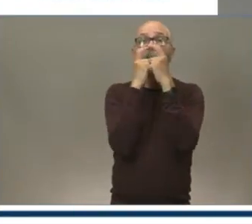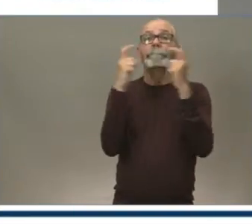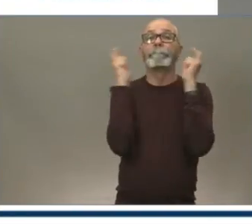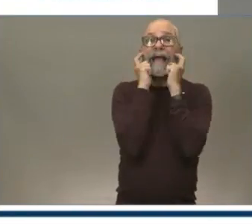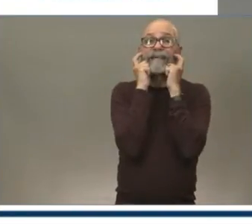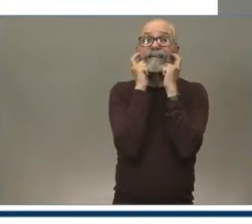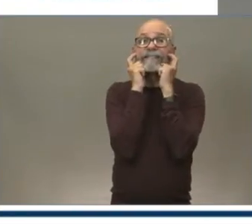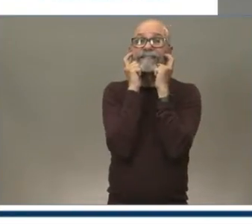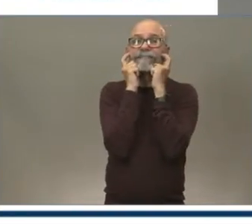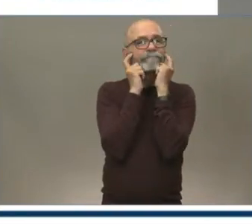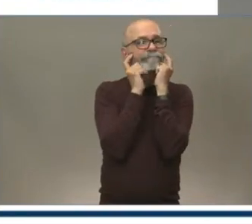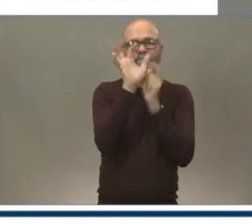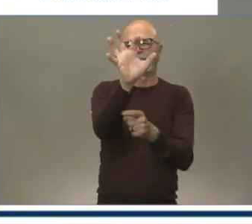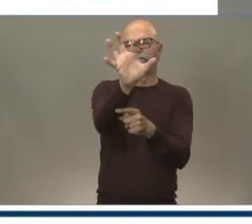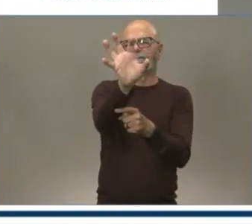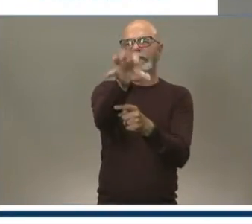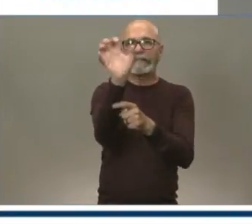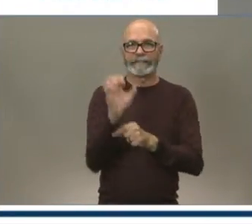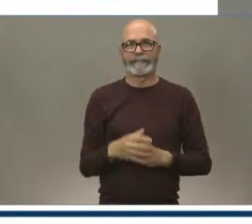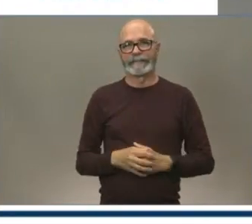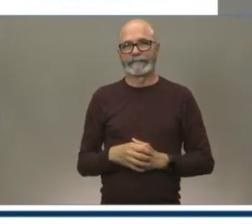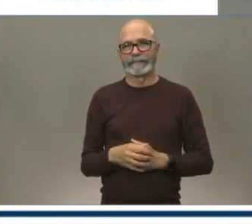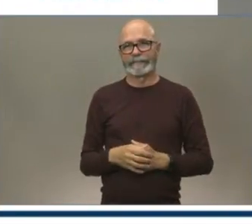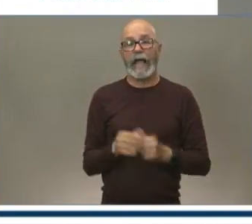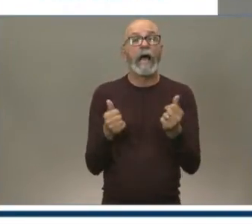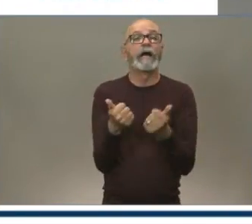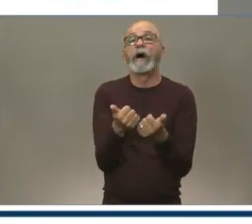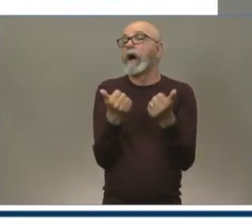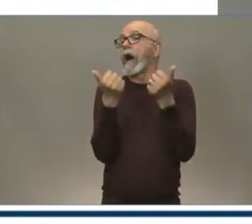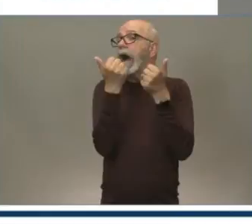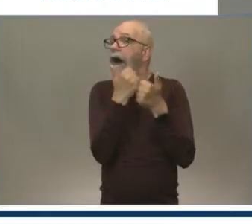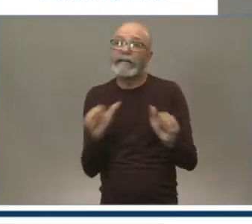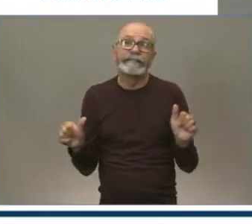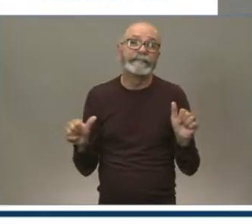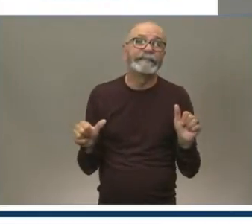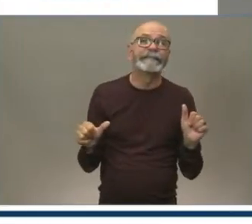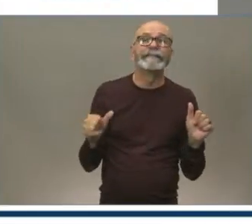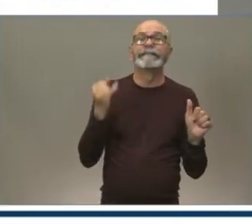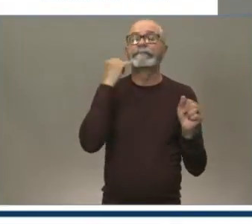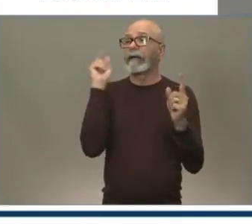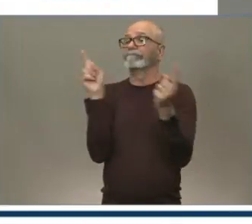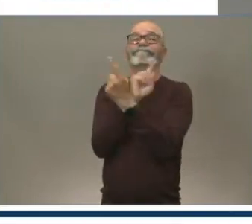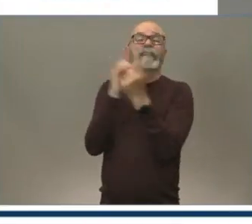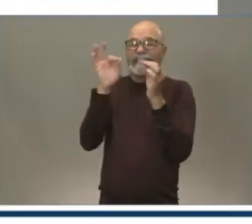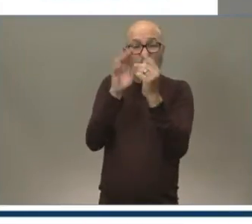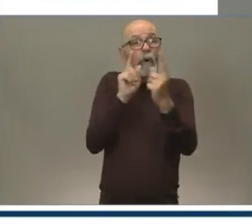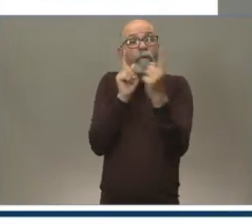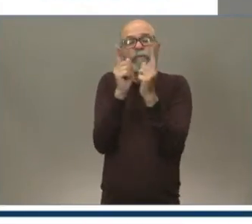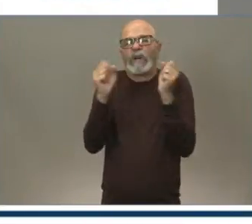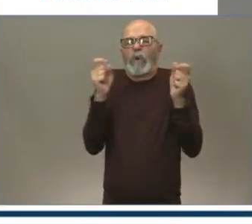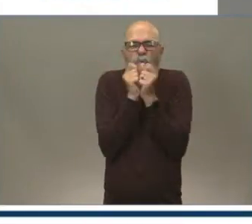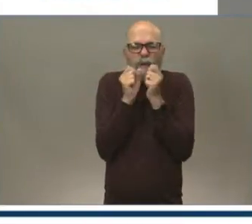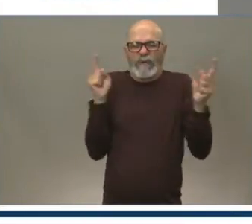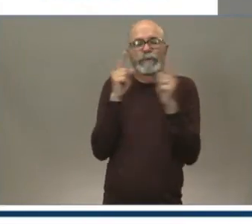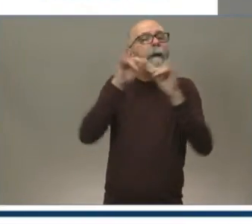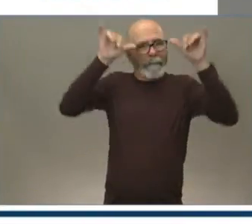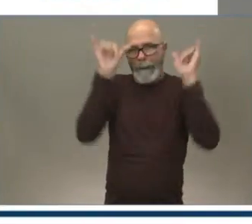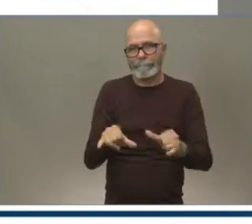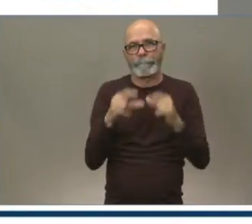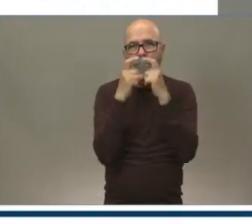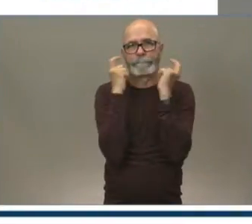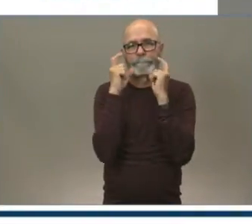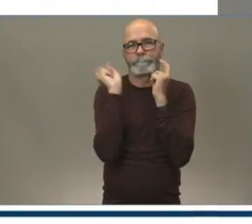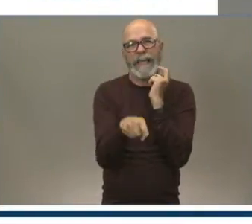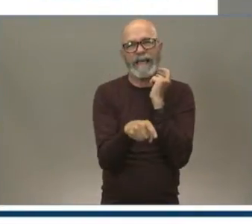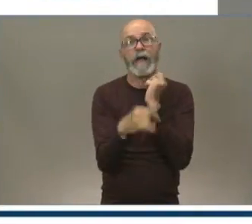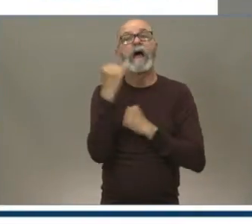now mandatory in all common areas and places where there is interaction with the public, areas with poor ventilation,